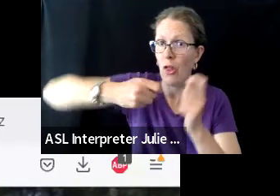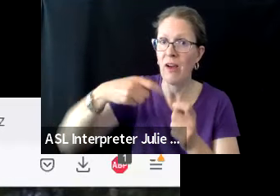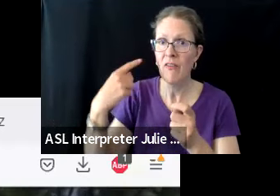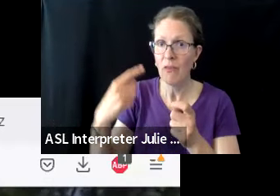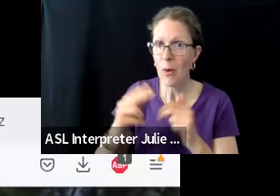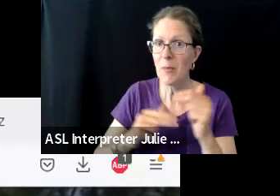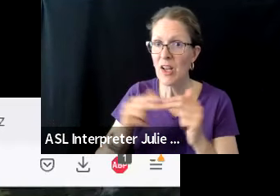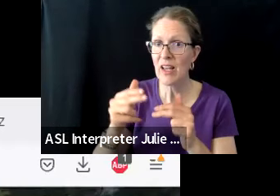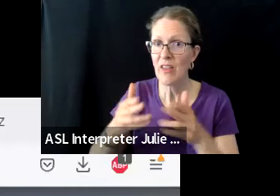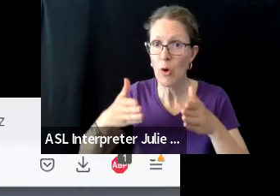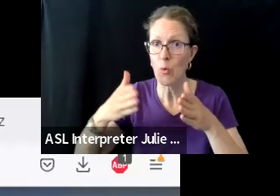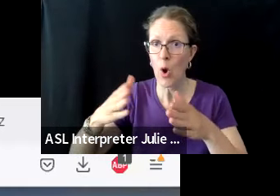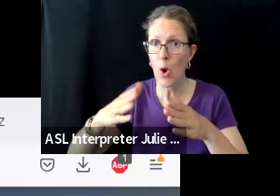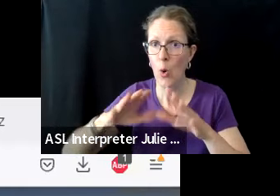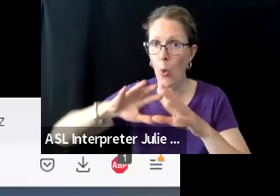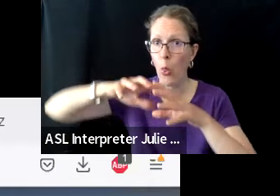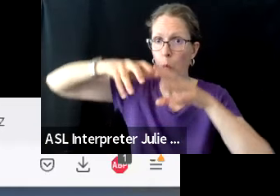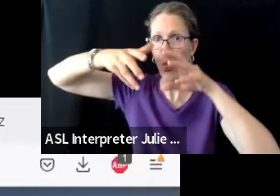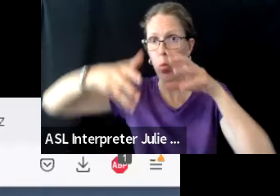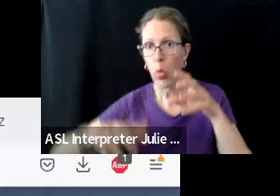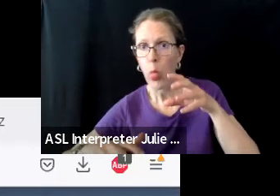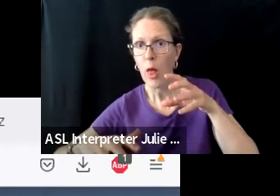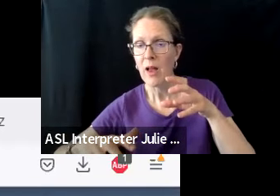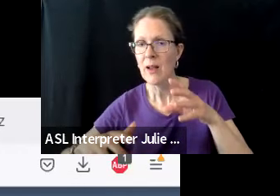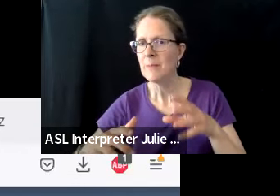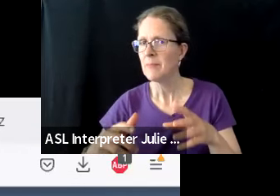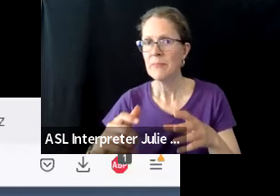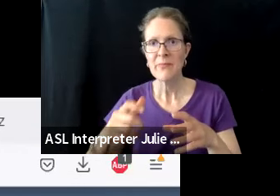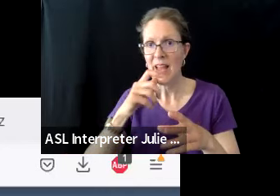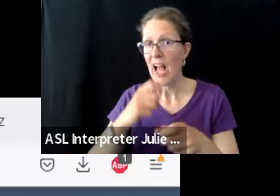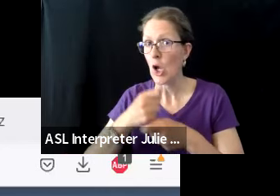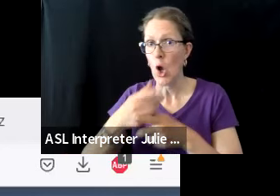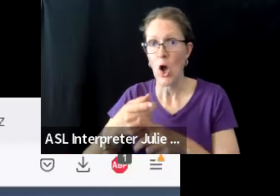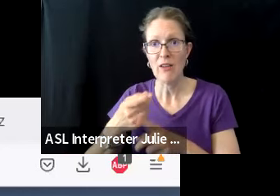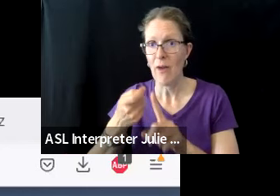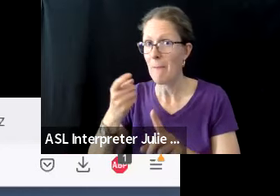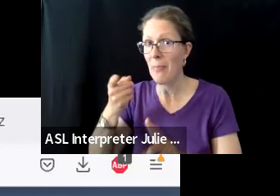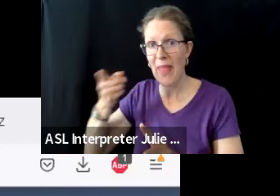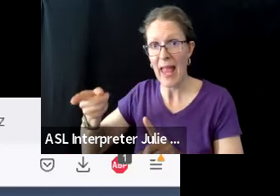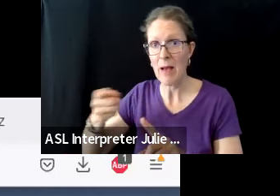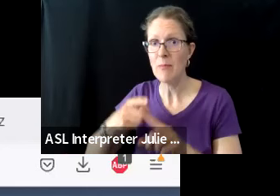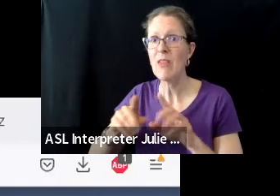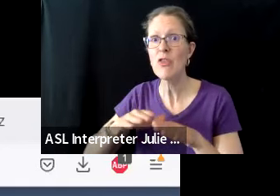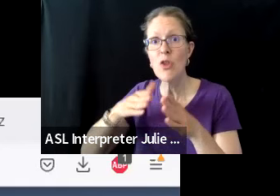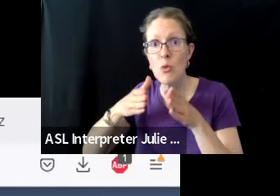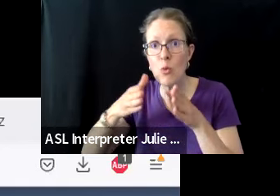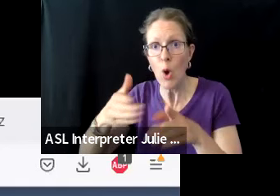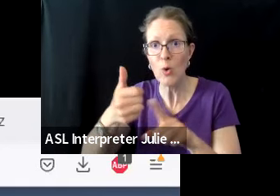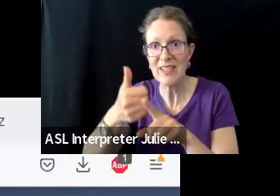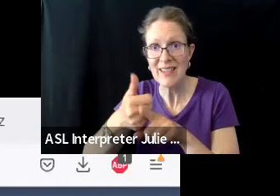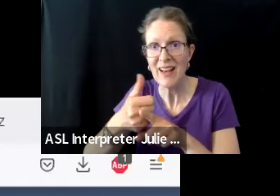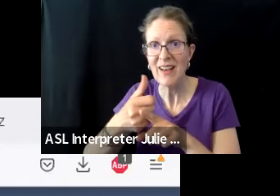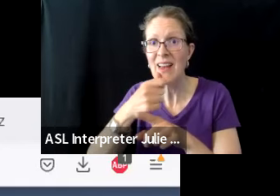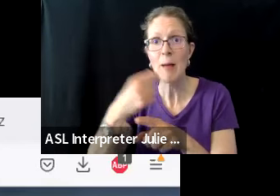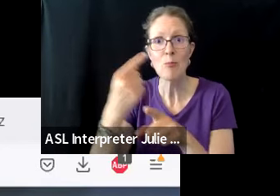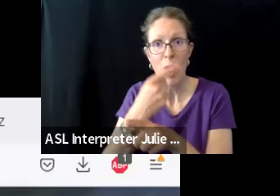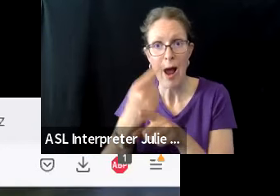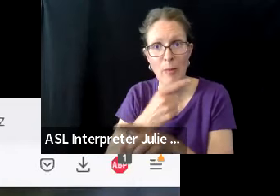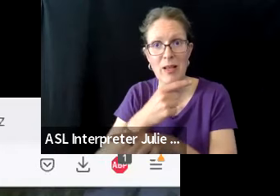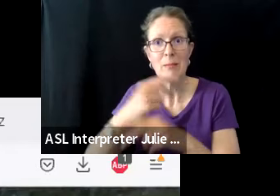road just sort of buckled, but it wasn't caused by them. It was caused by the fact that the road itself wasn't properly done and